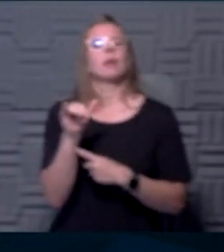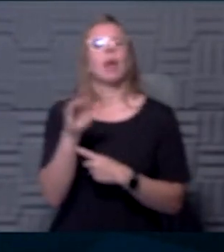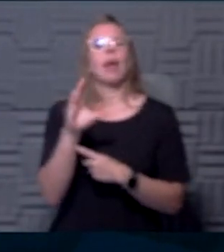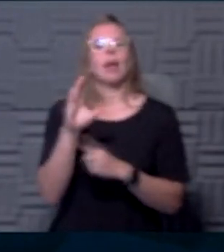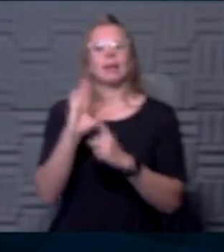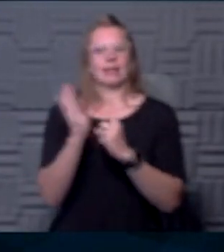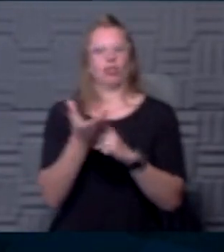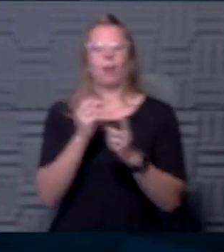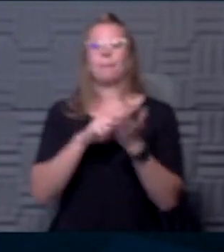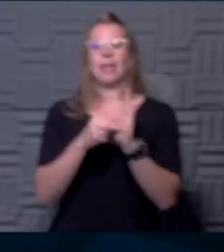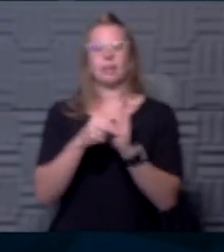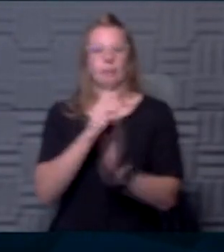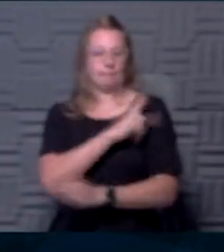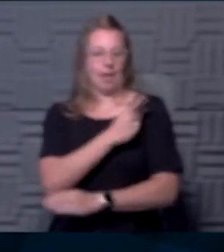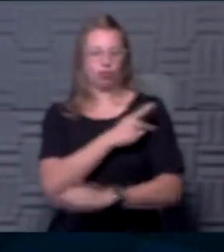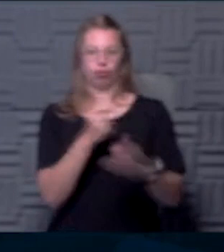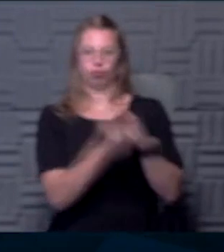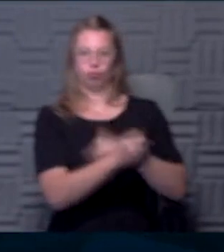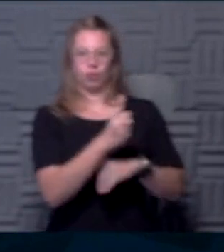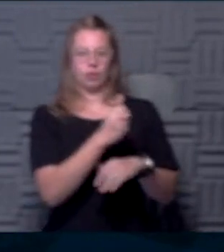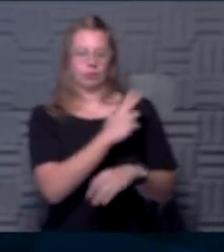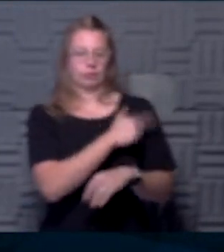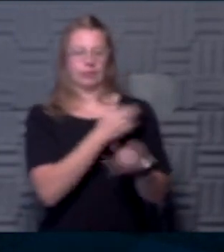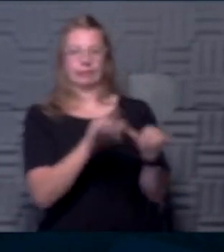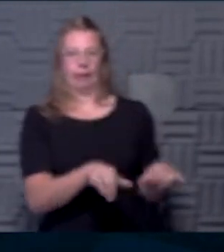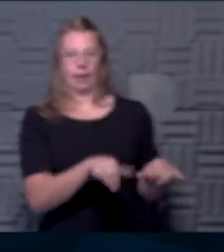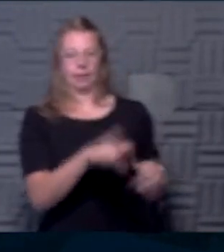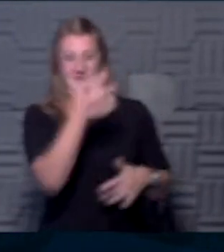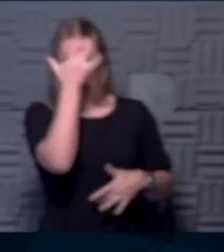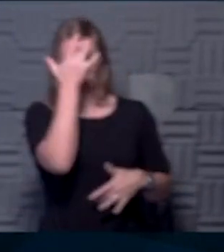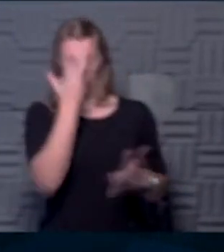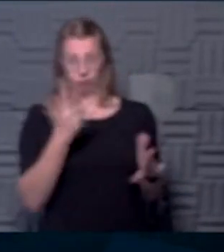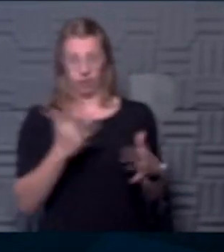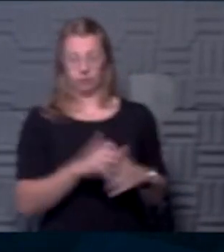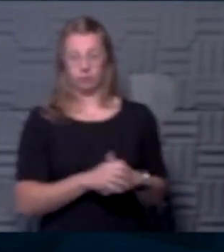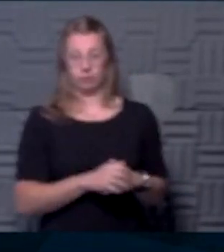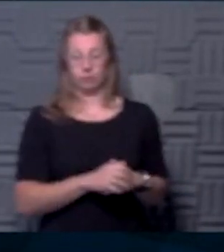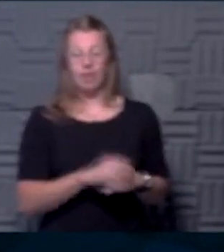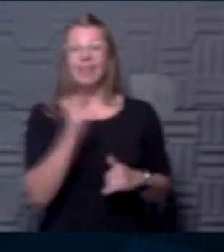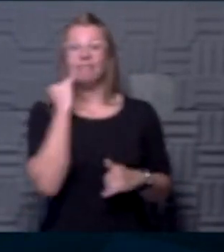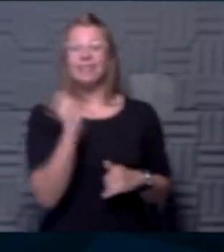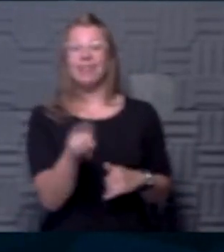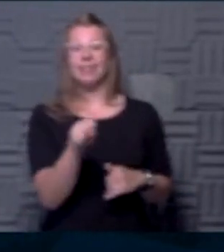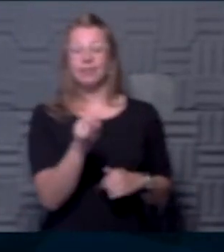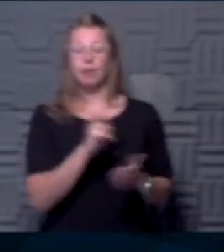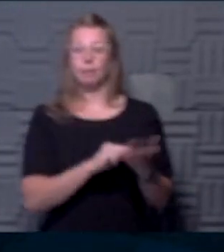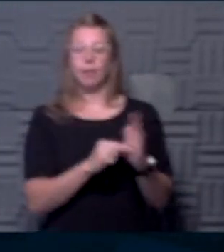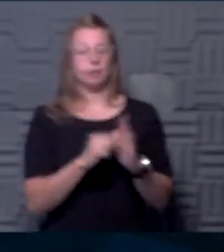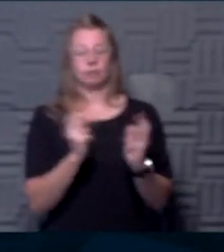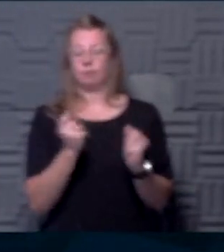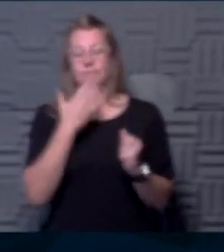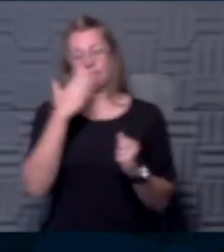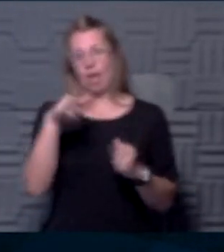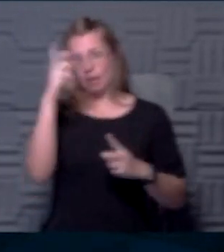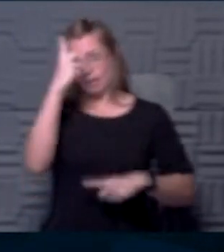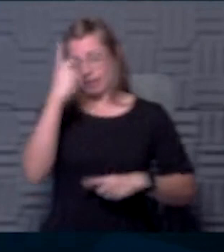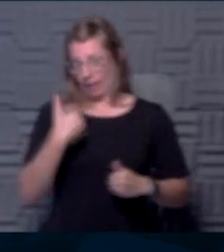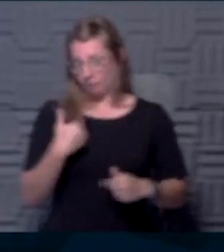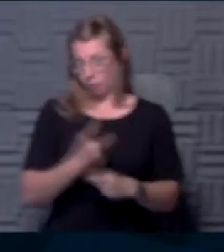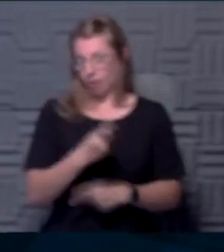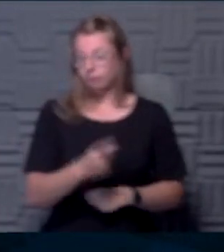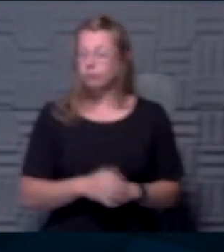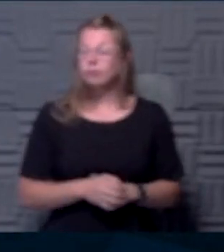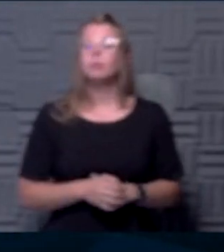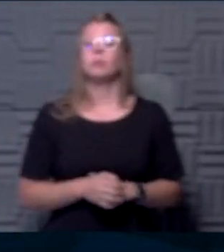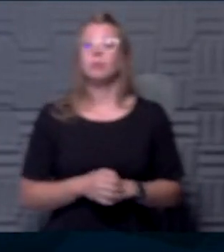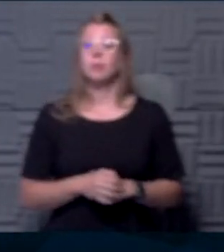the patients that are in the hospital or that are needing to be hospitalized sick? And if so, right, they have lots of bad diseases, right, coming into